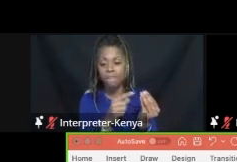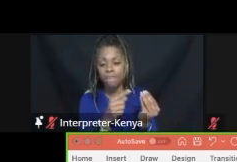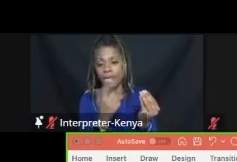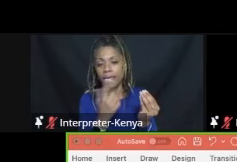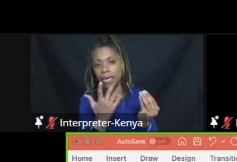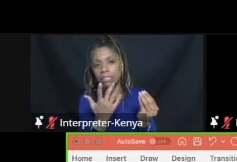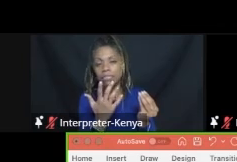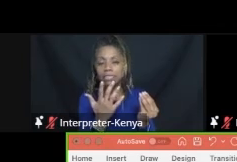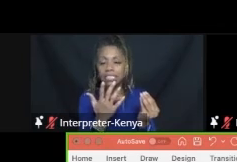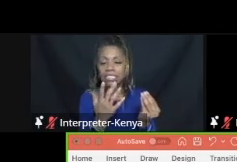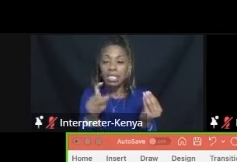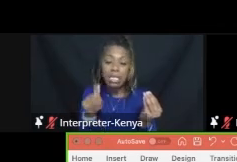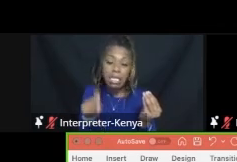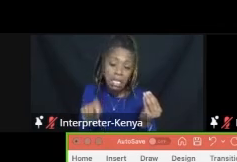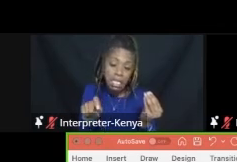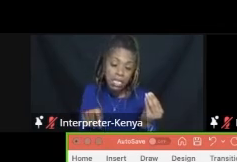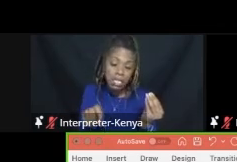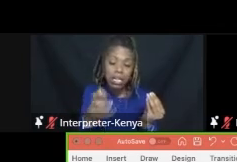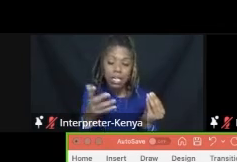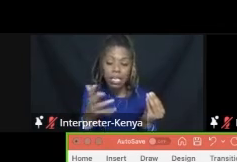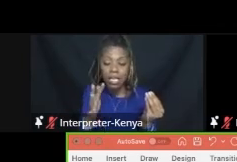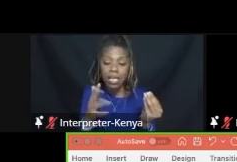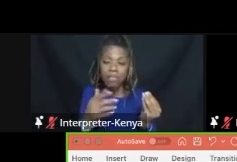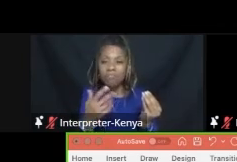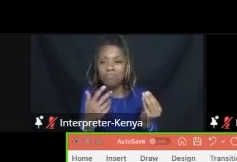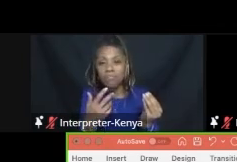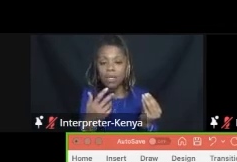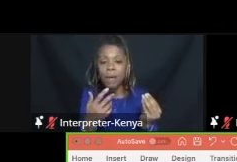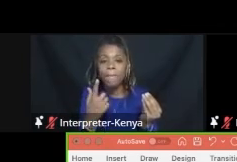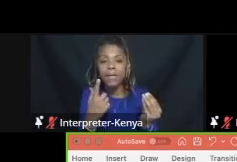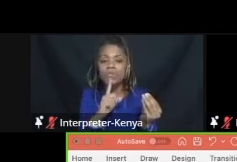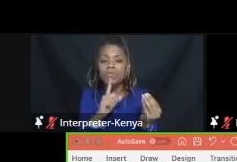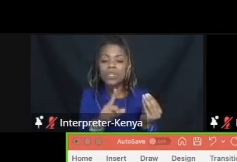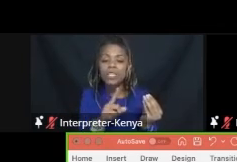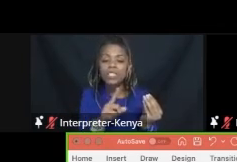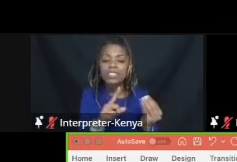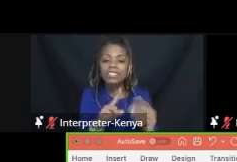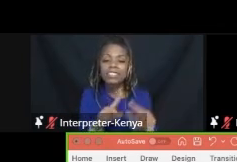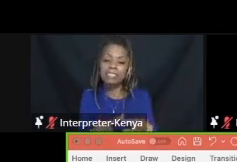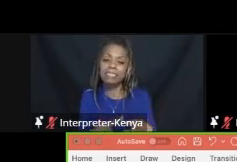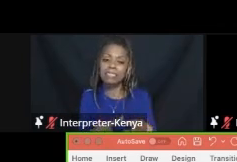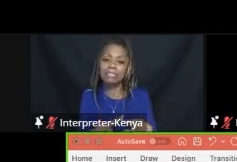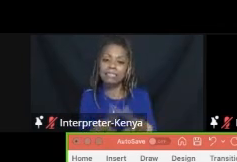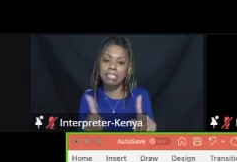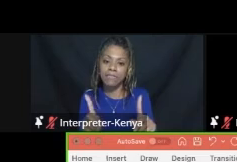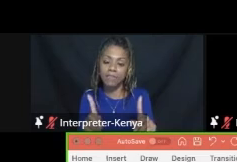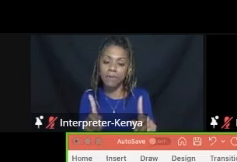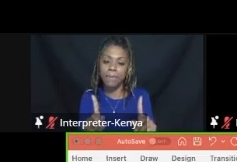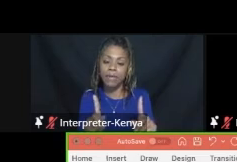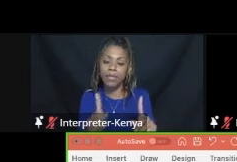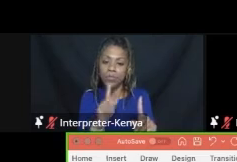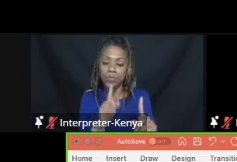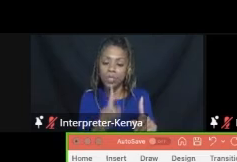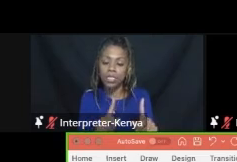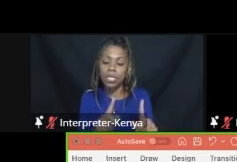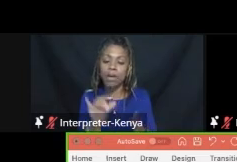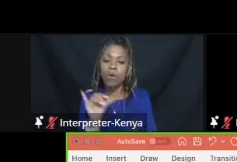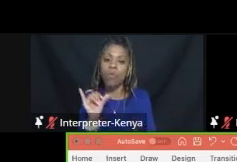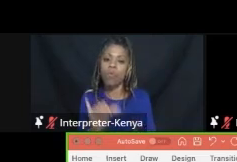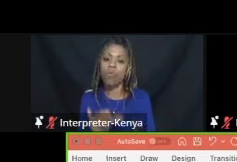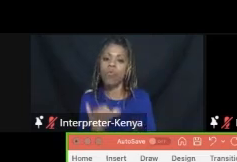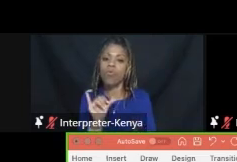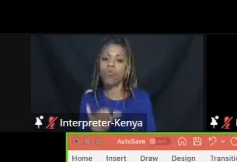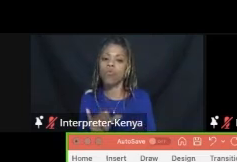compelling need, but just is different. It just didn't fit with the others, but it's compelling and it's important. On